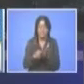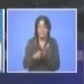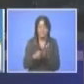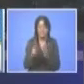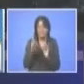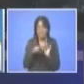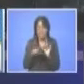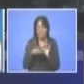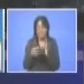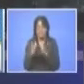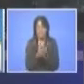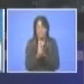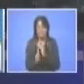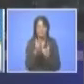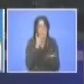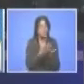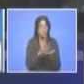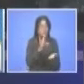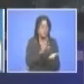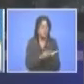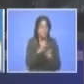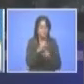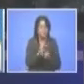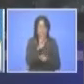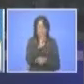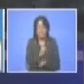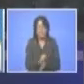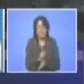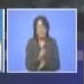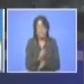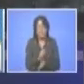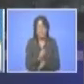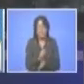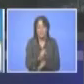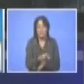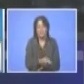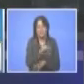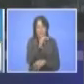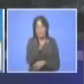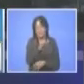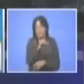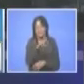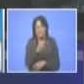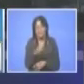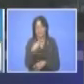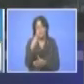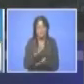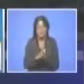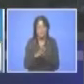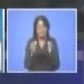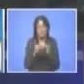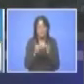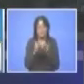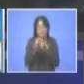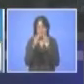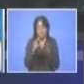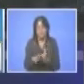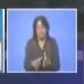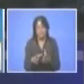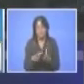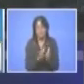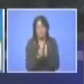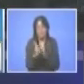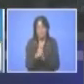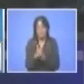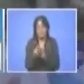Well, good news coming from South Andros High School as more students have passed national exams with high marks. DeAndre Williamson has